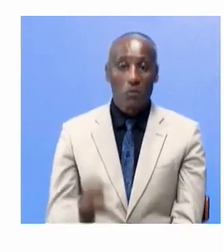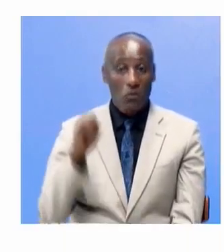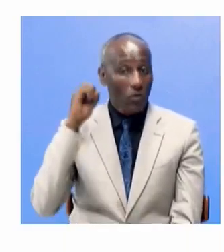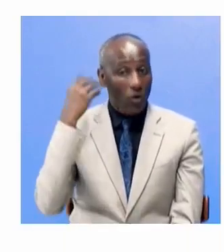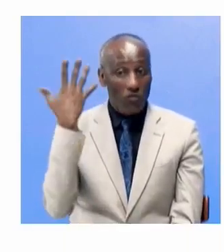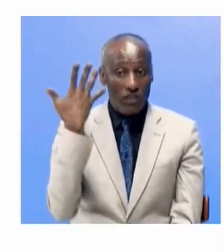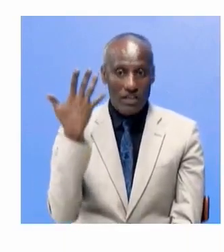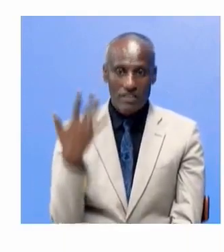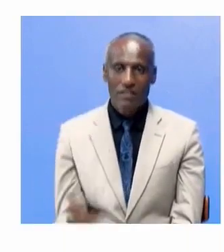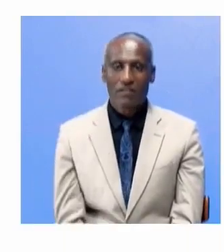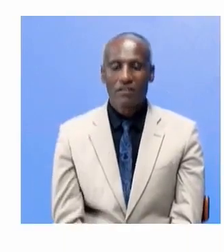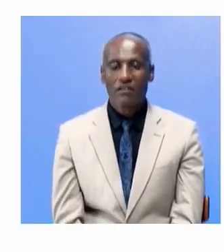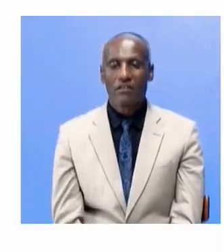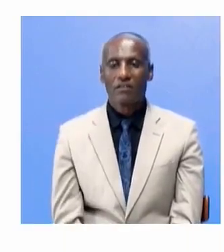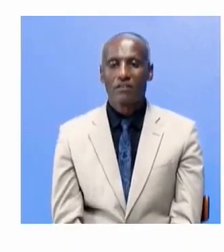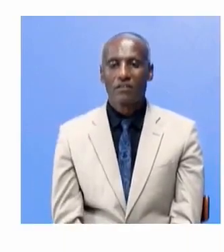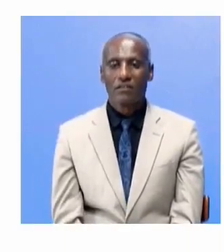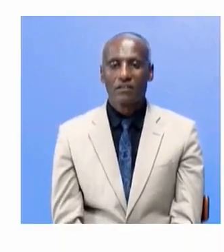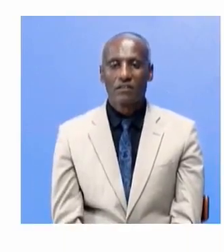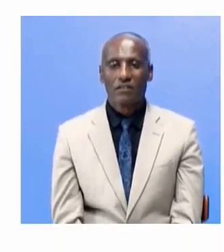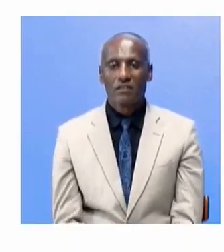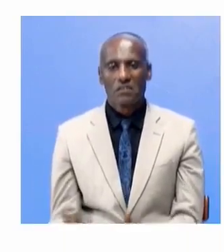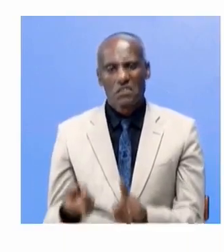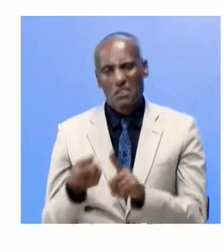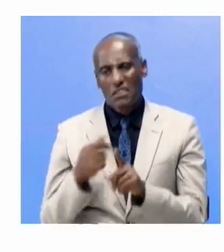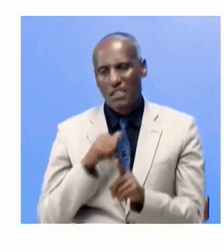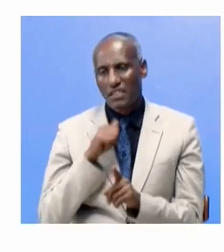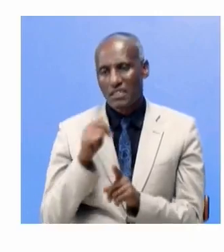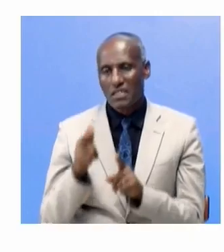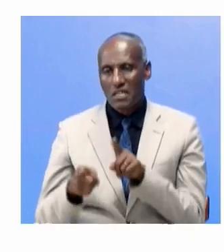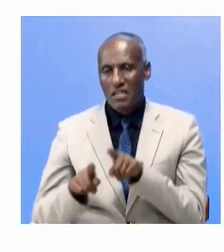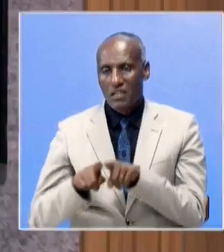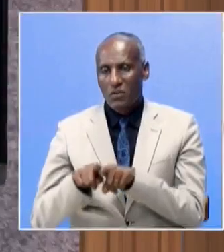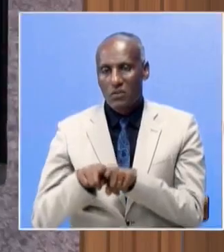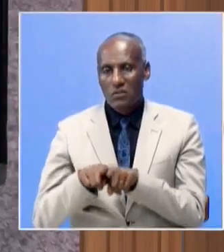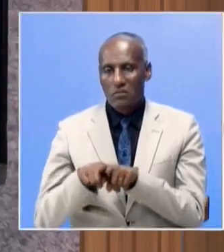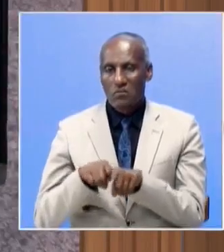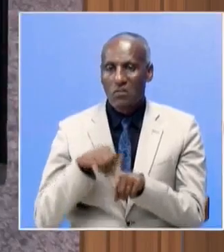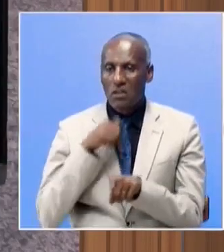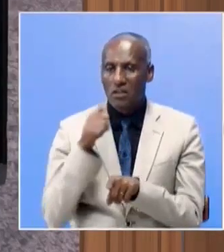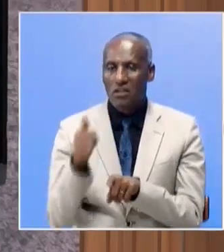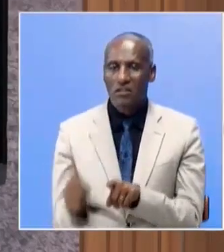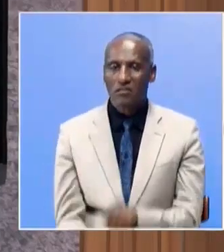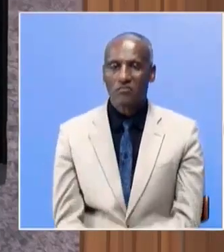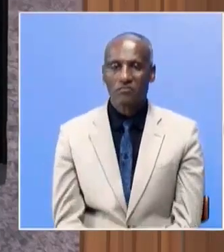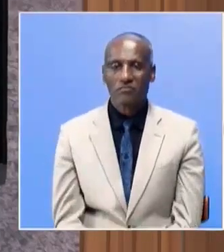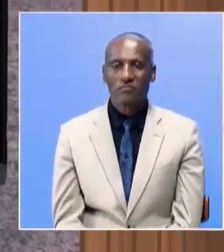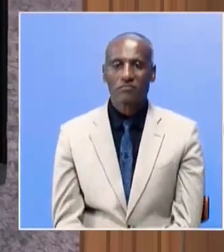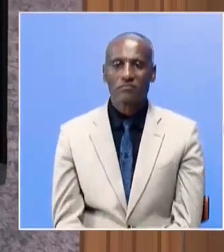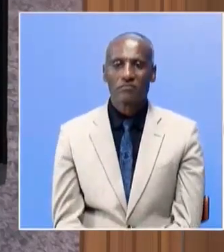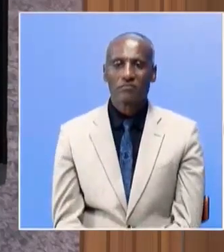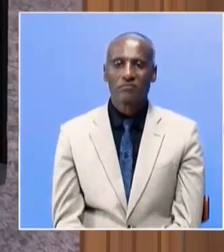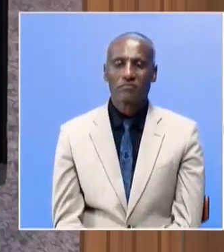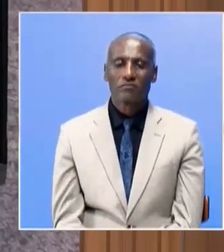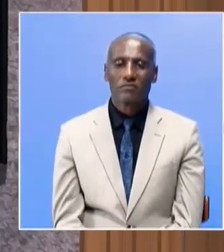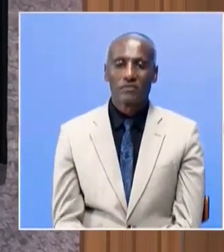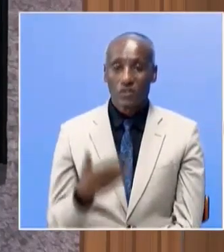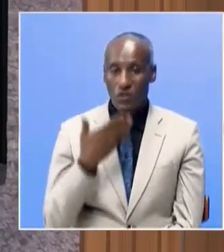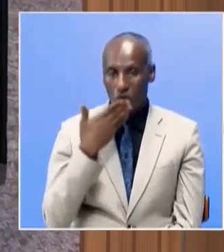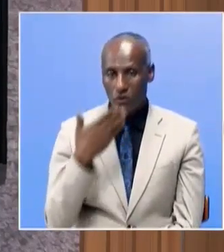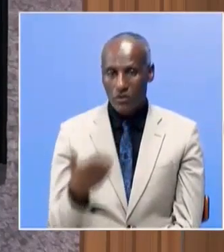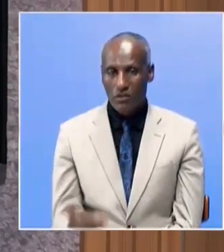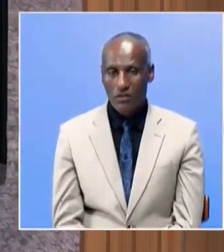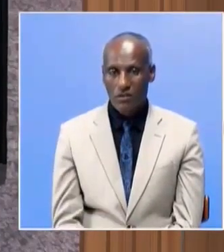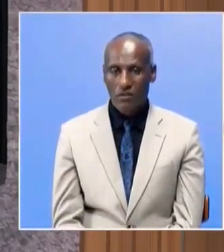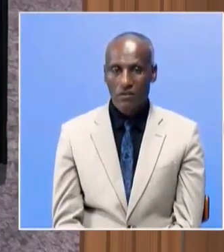Used to speak in unfriendly ways. Okay? Nice, I hope I'm clear. Good. Now